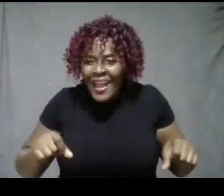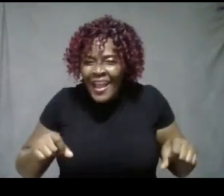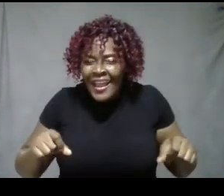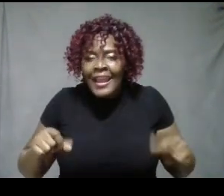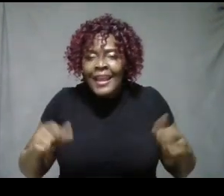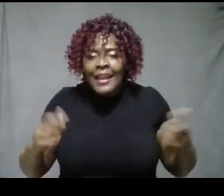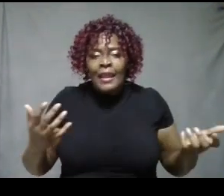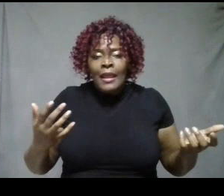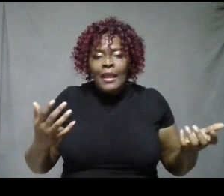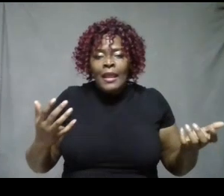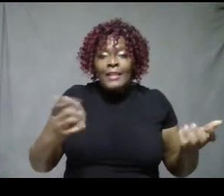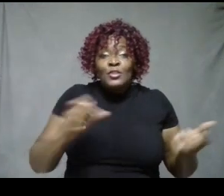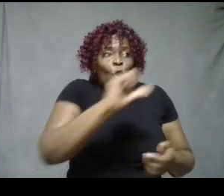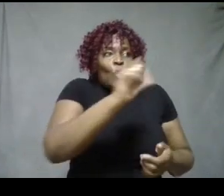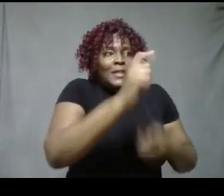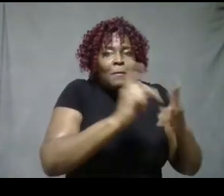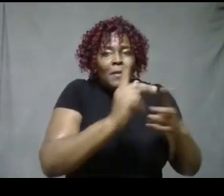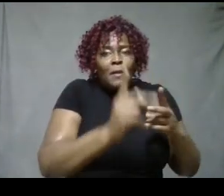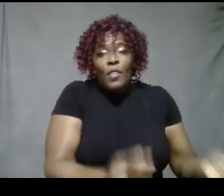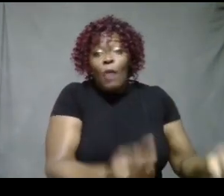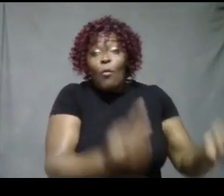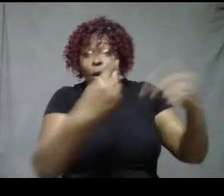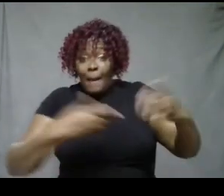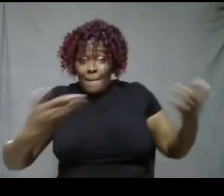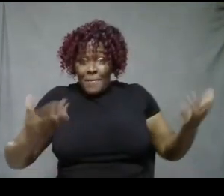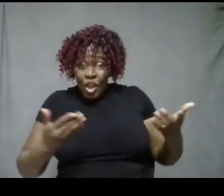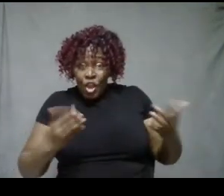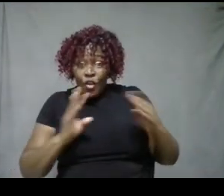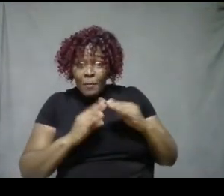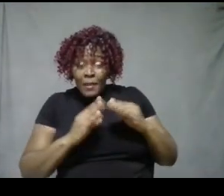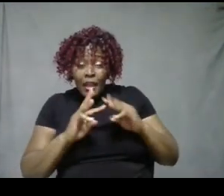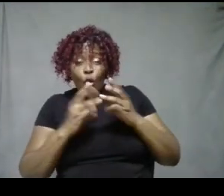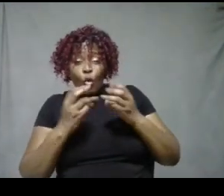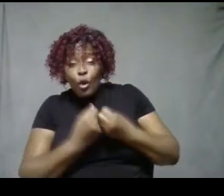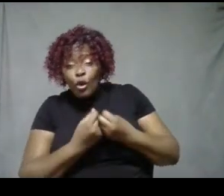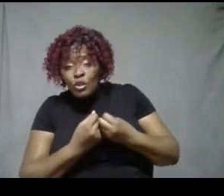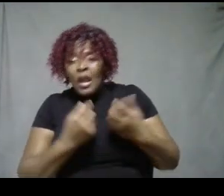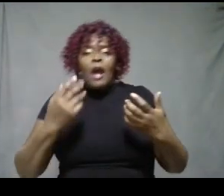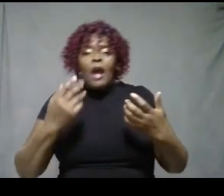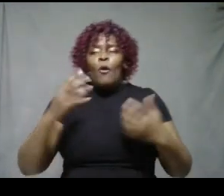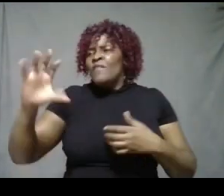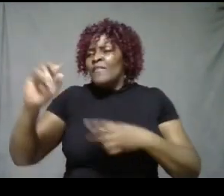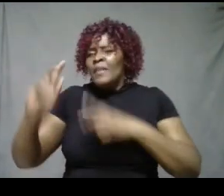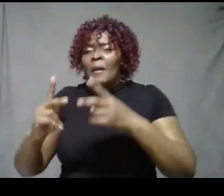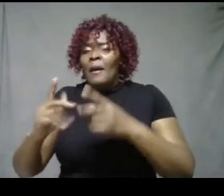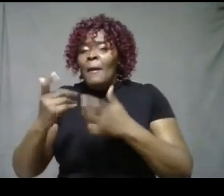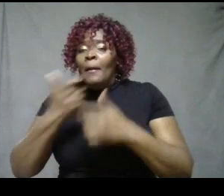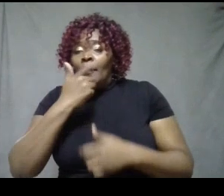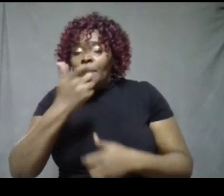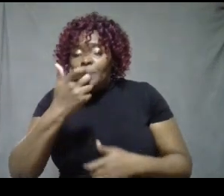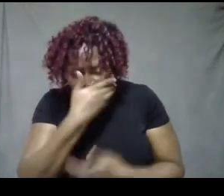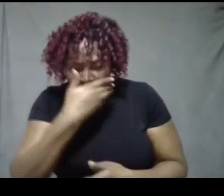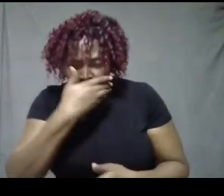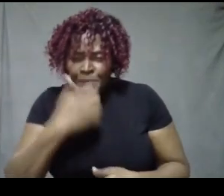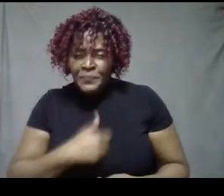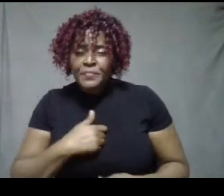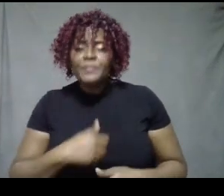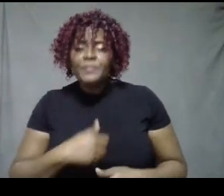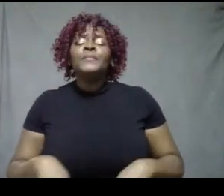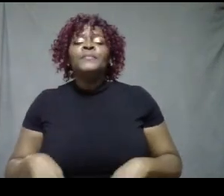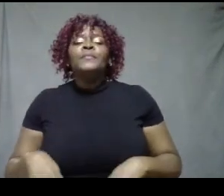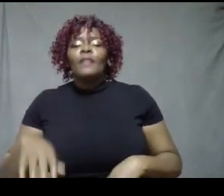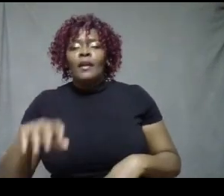10 people that are going to show up to anything here or any workshops or the 50 people that may watch it on TV, which that's being generous,